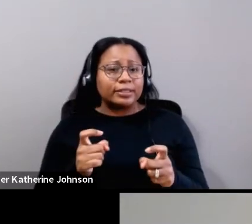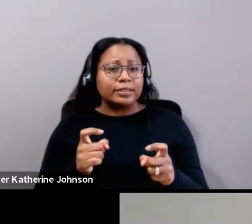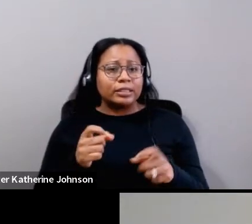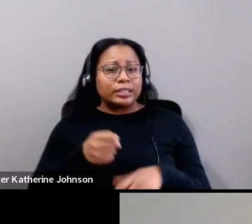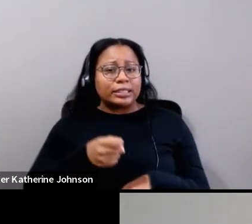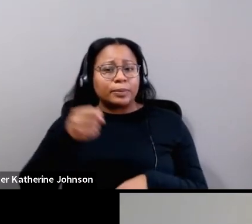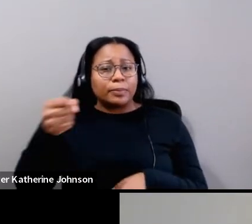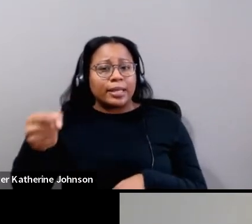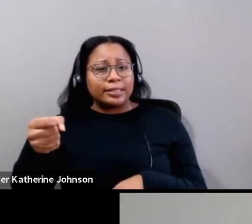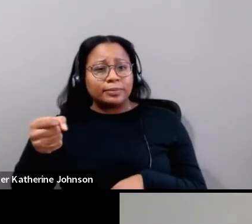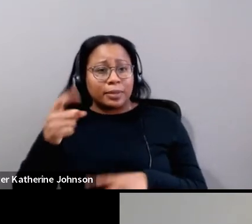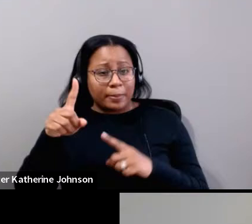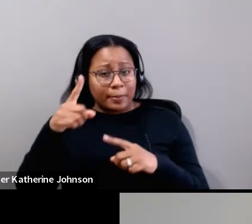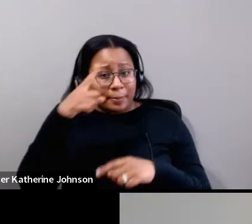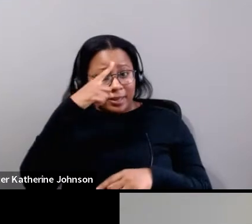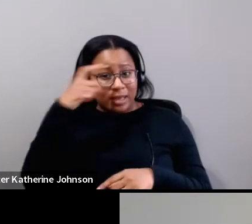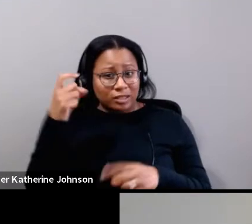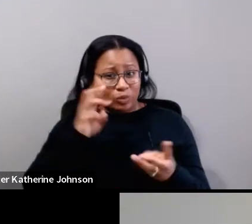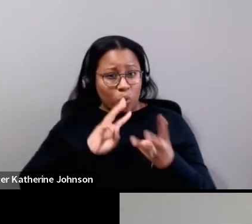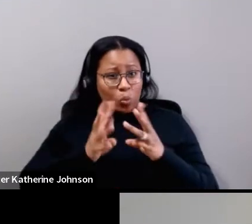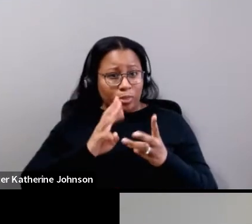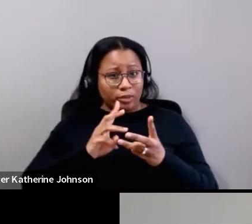change?